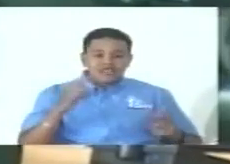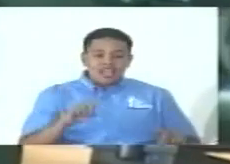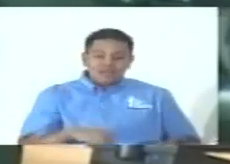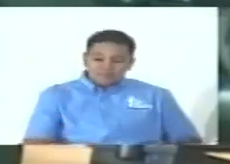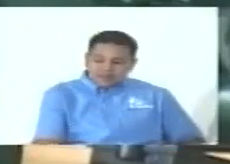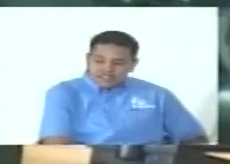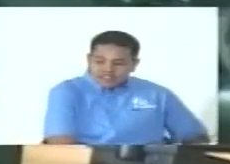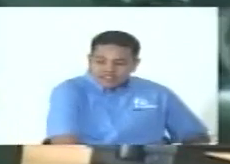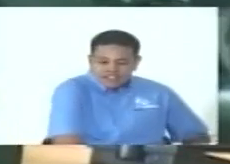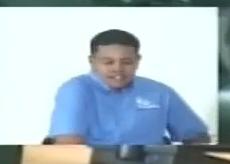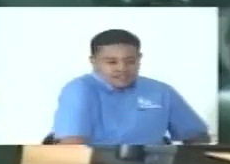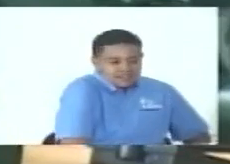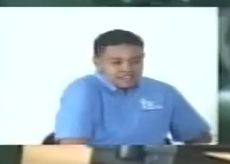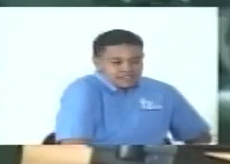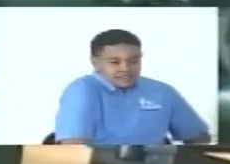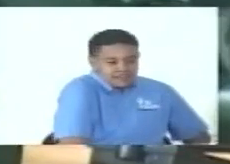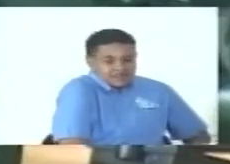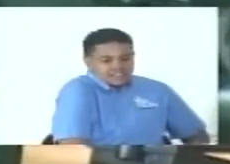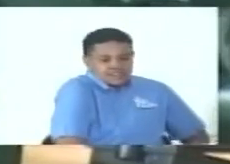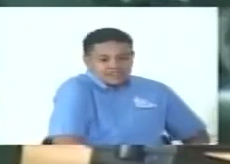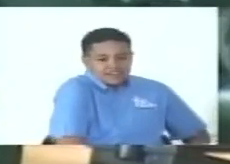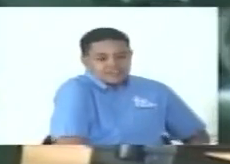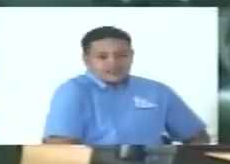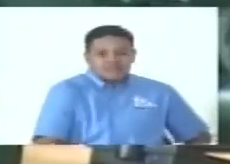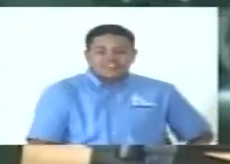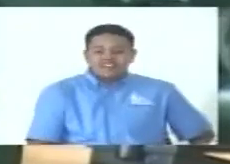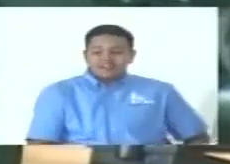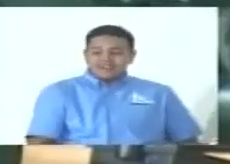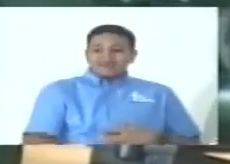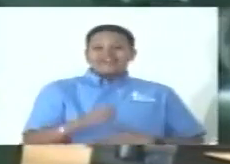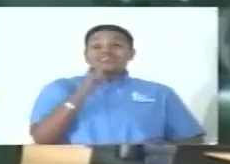I recall us... Figuratively,